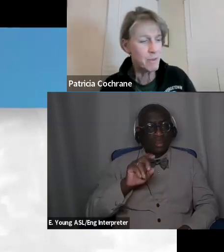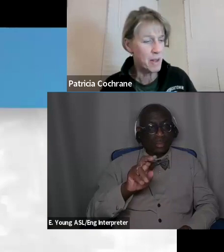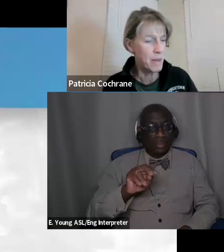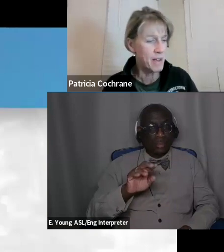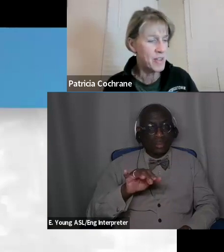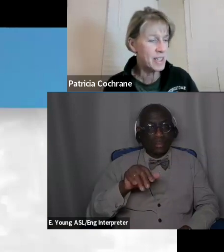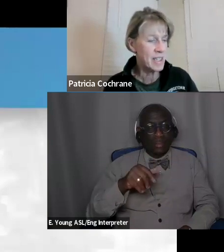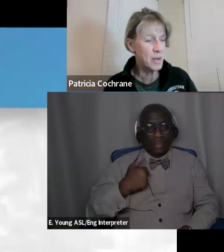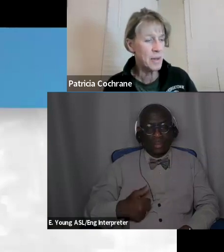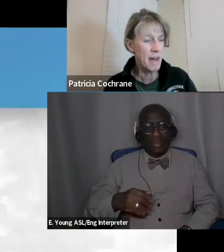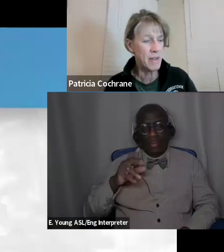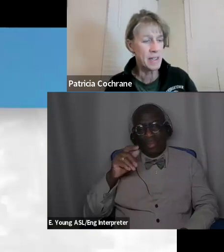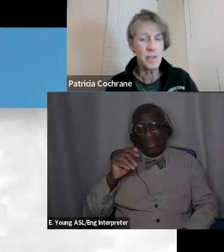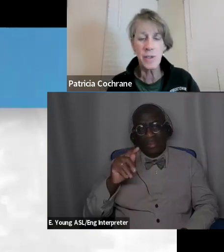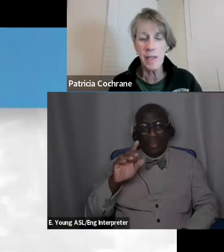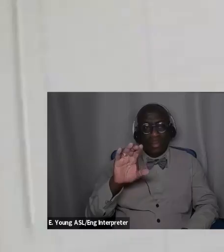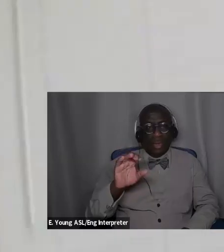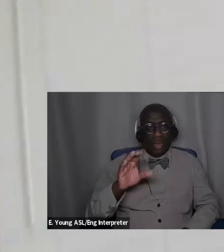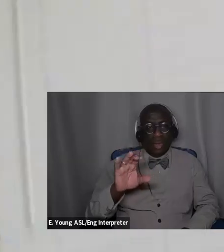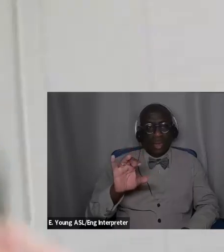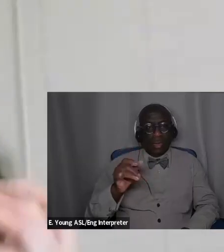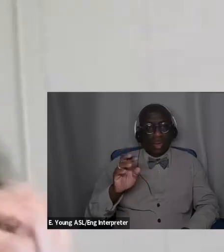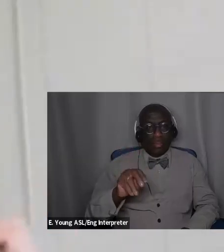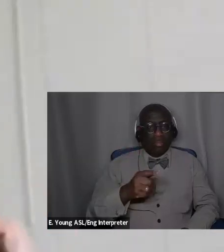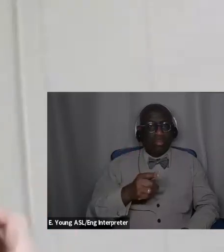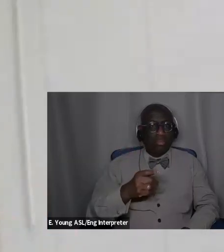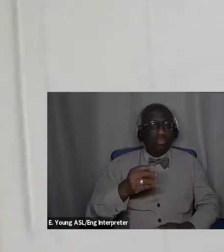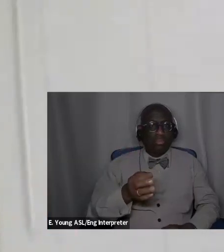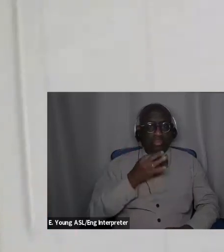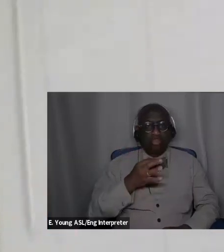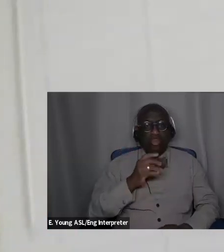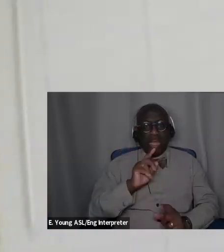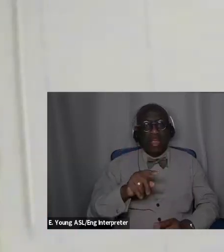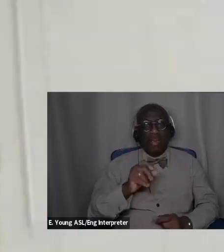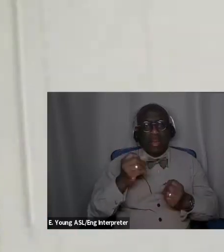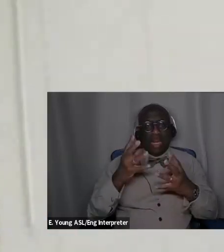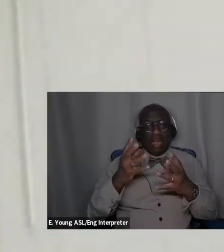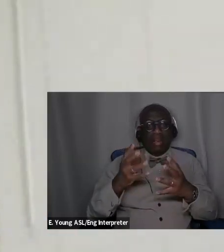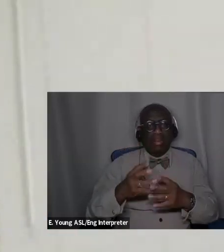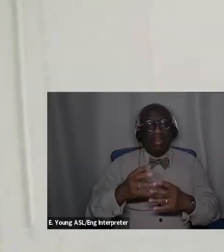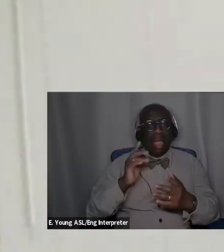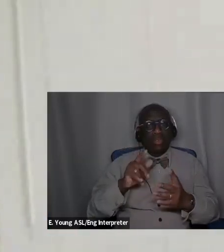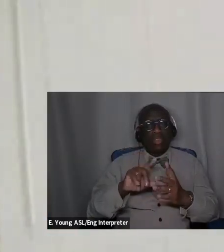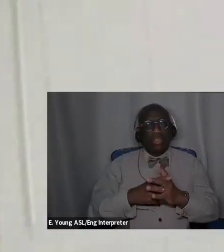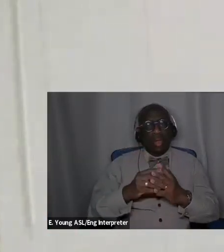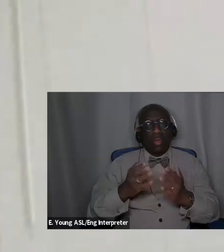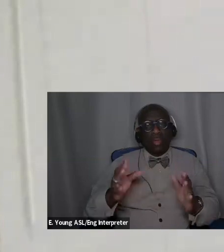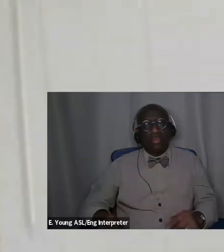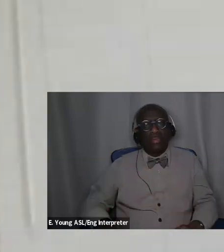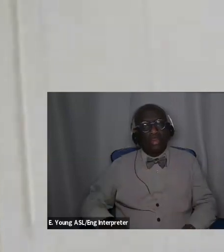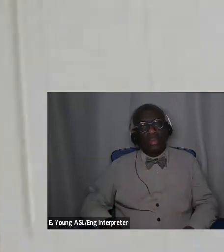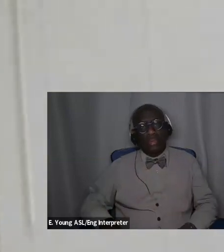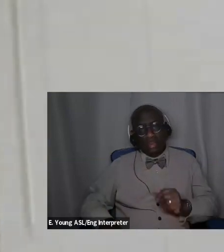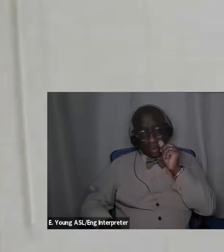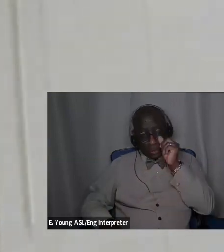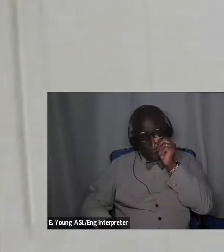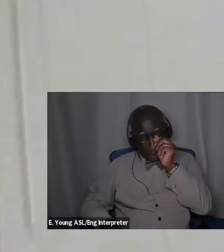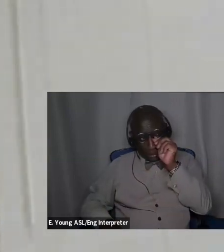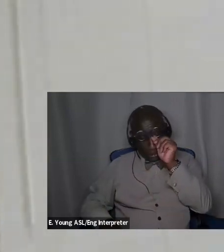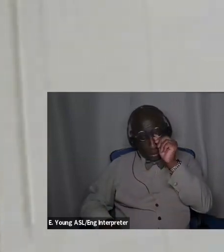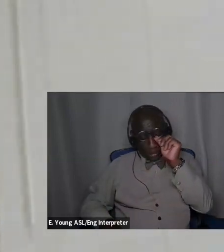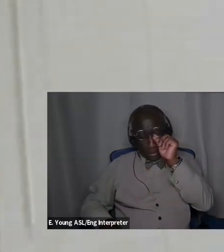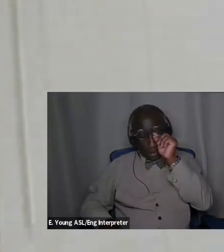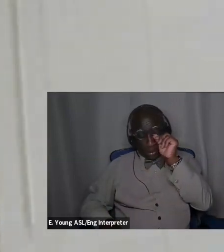Pat Cochran, by the way. I think that you have answered a lot of these, but I'll get started. So what doctors can